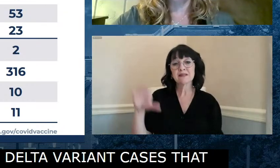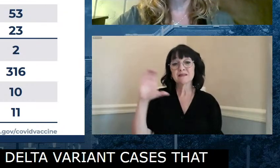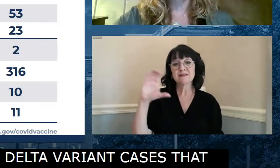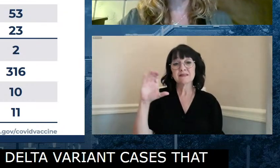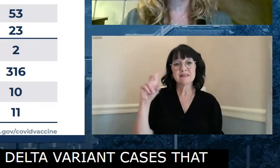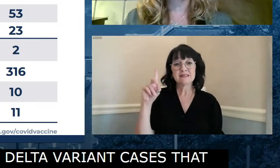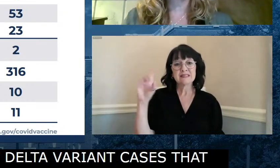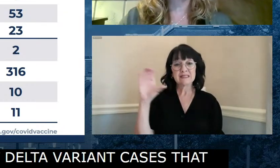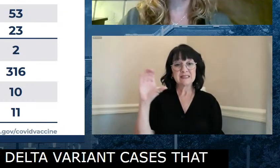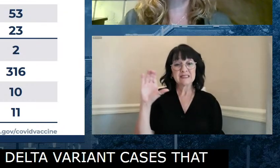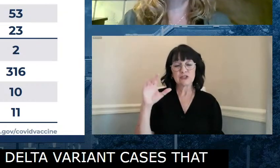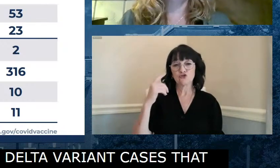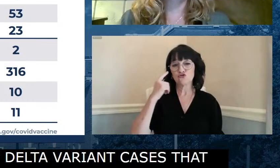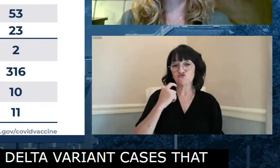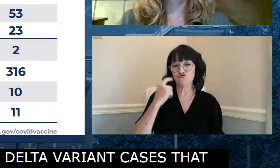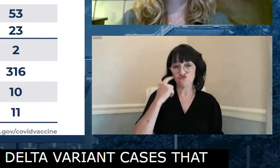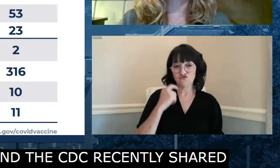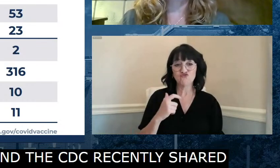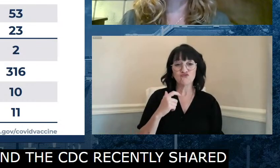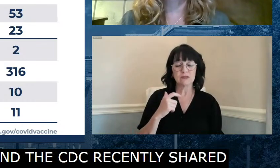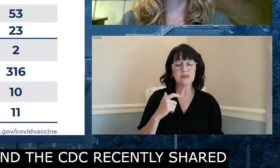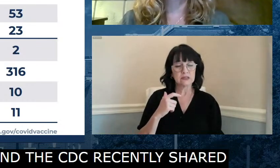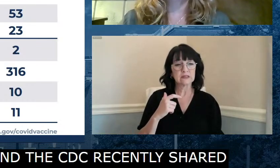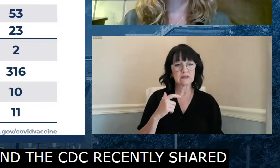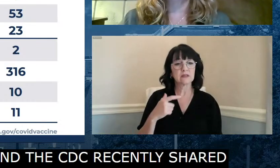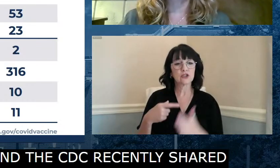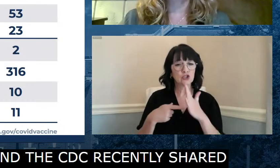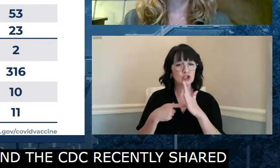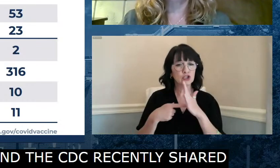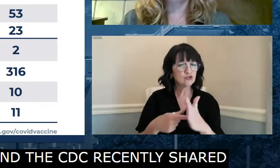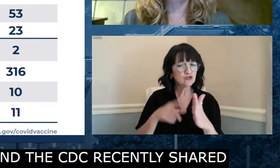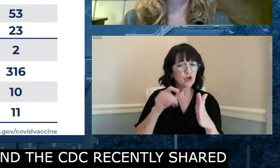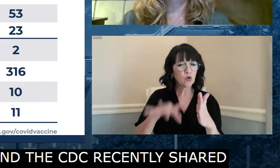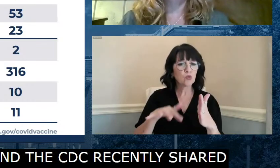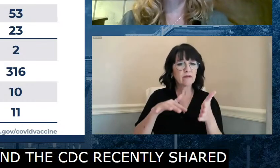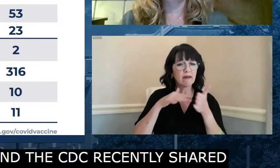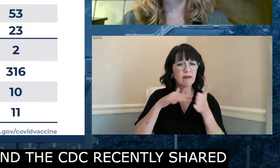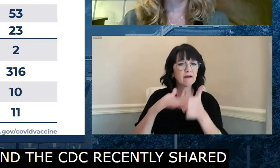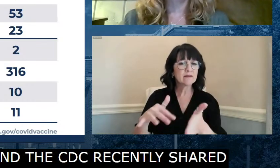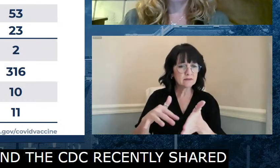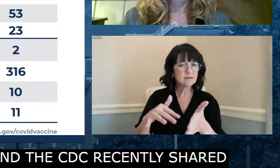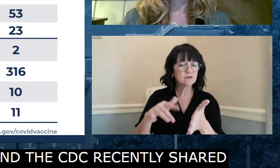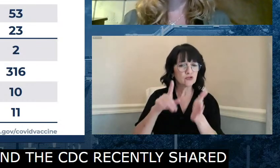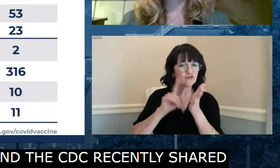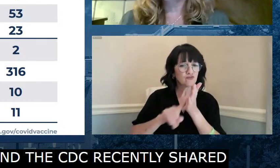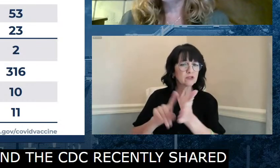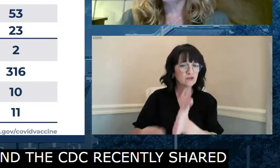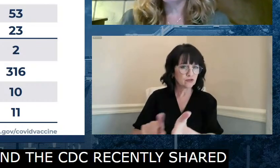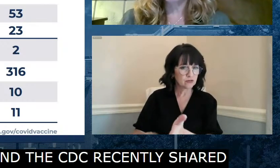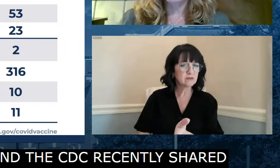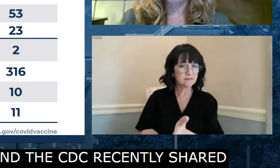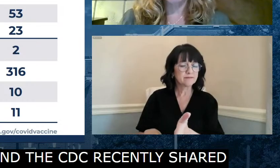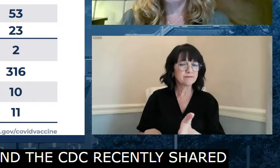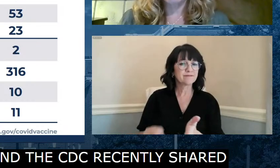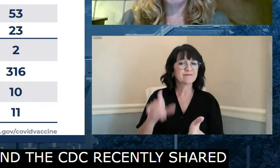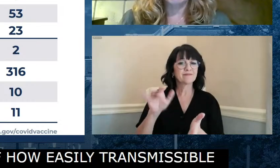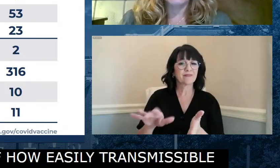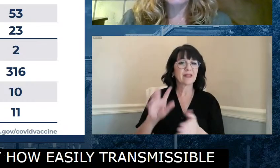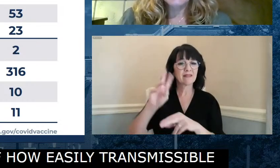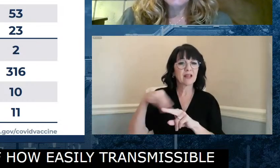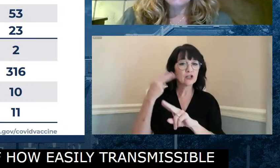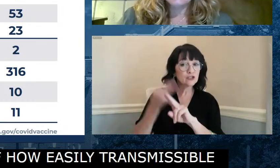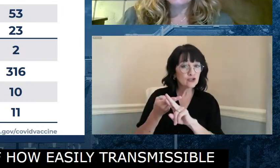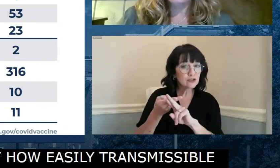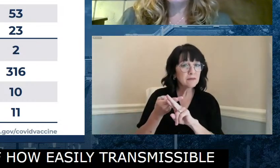that just shows an example of how easily transmissible this Delta variant is. There was a gymnastics meet in